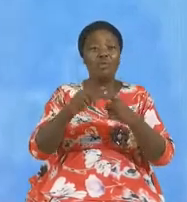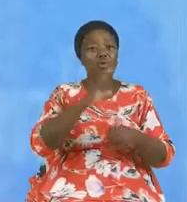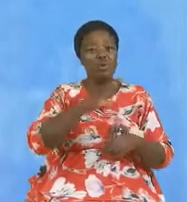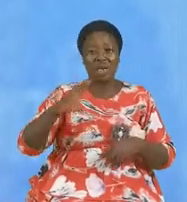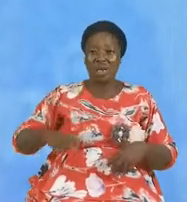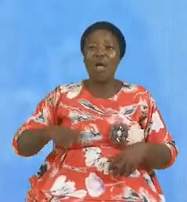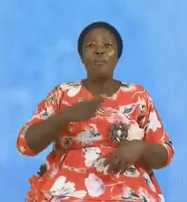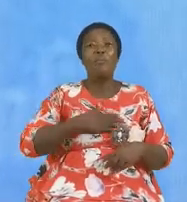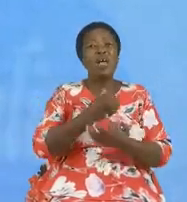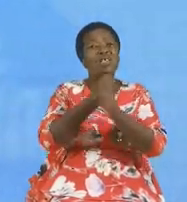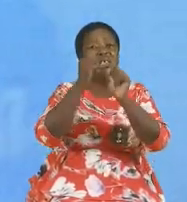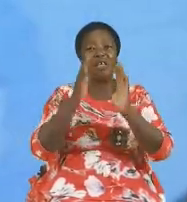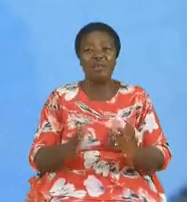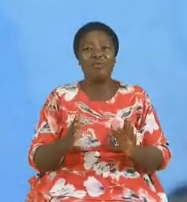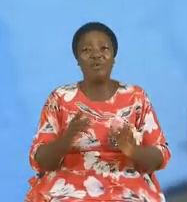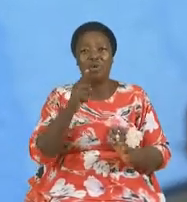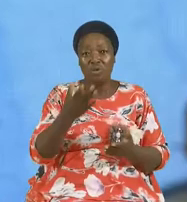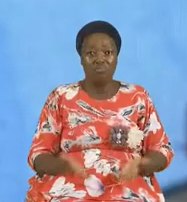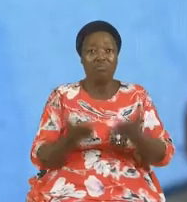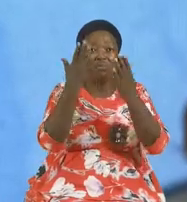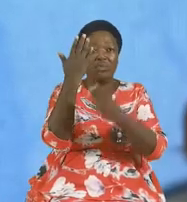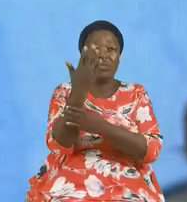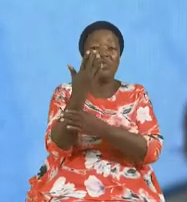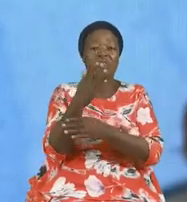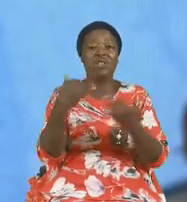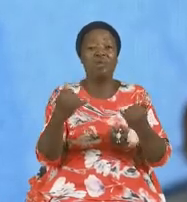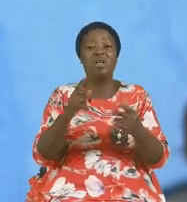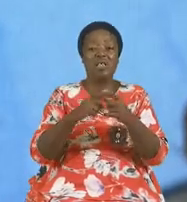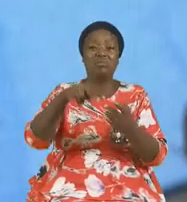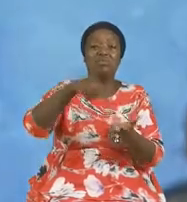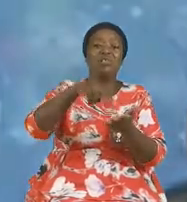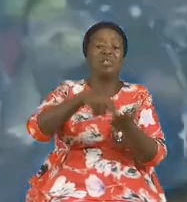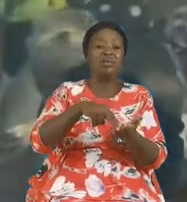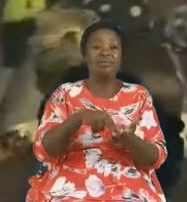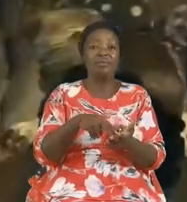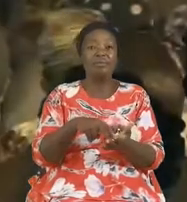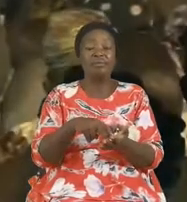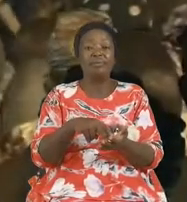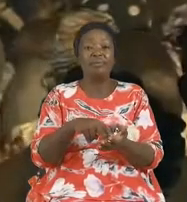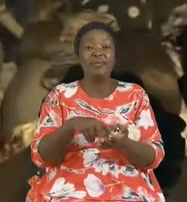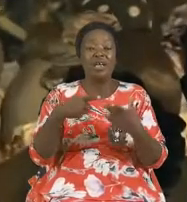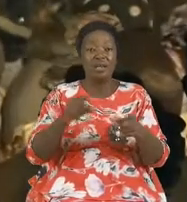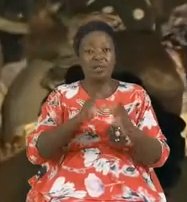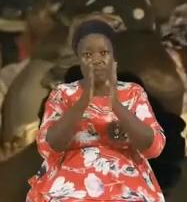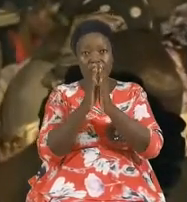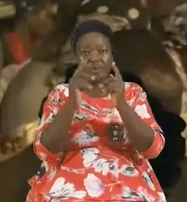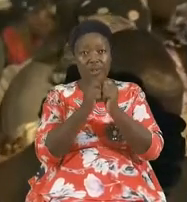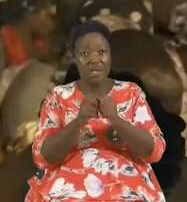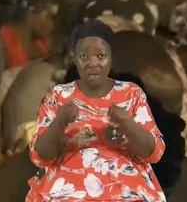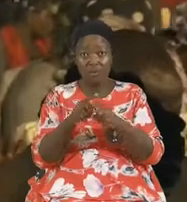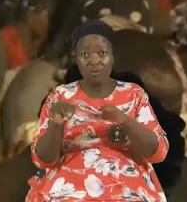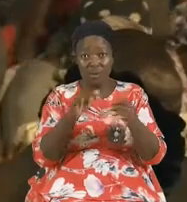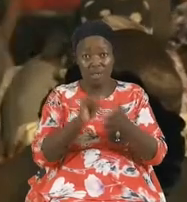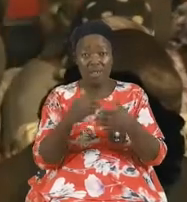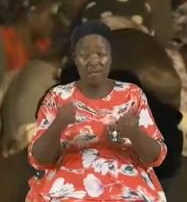I come. I come. I come to Christ, my Savior. You raise up your hand and then you stand